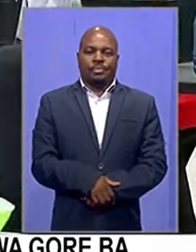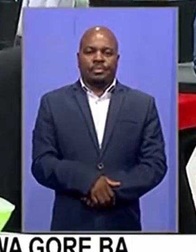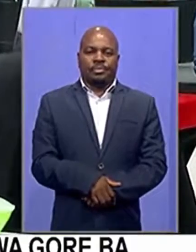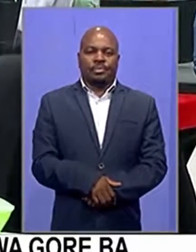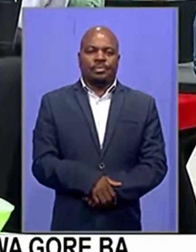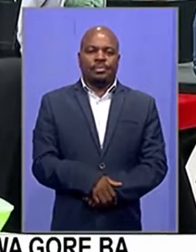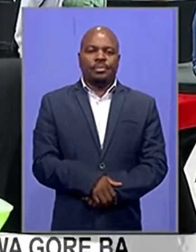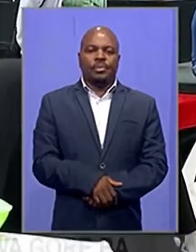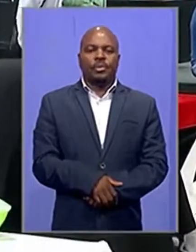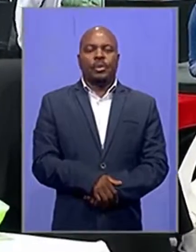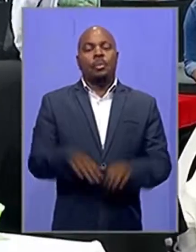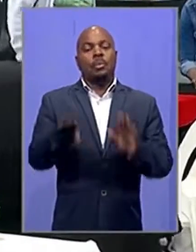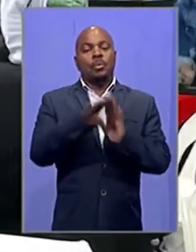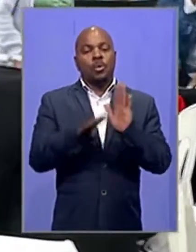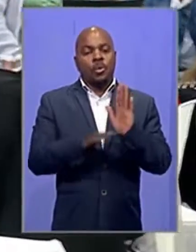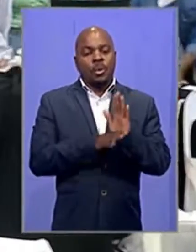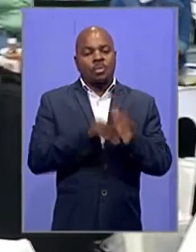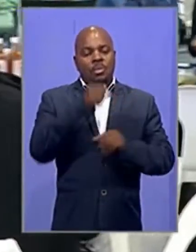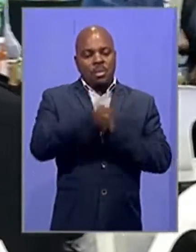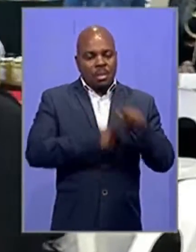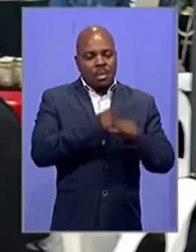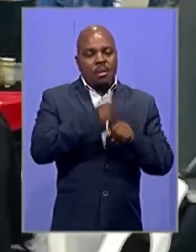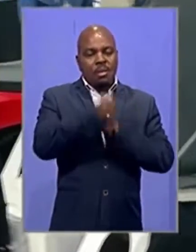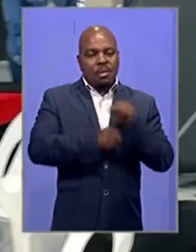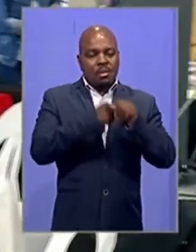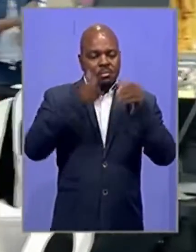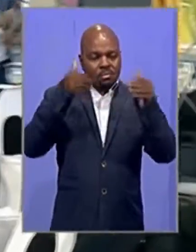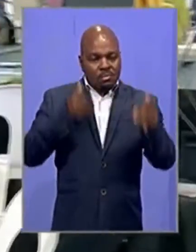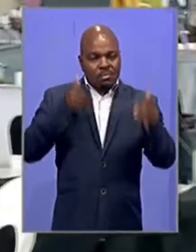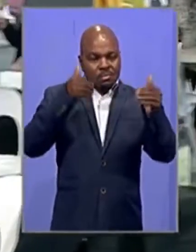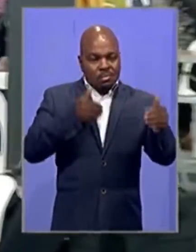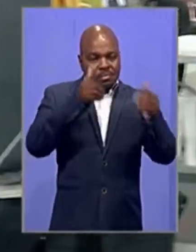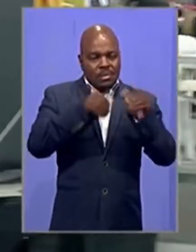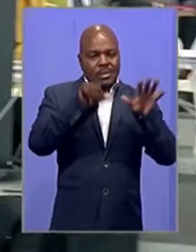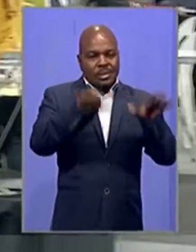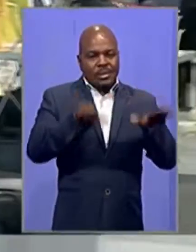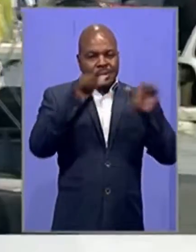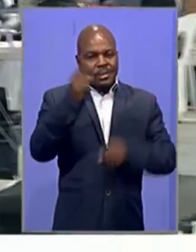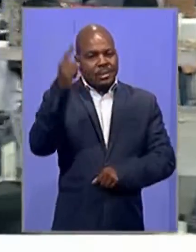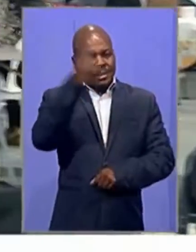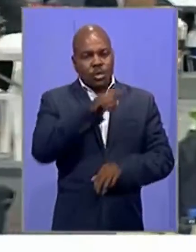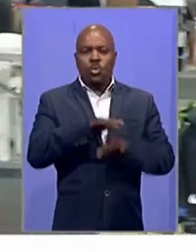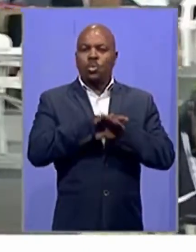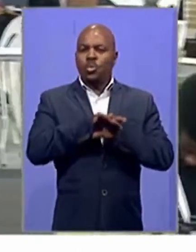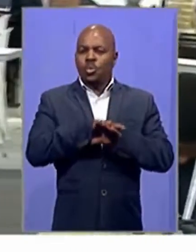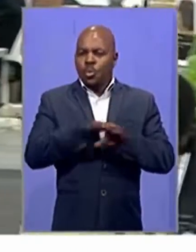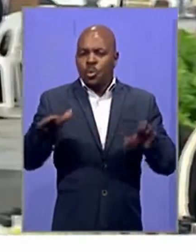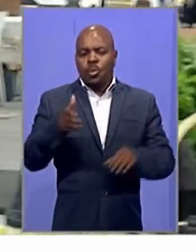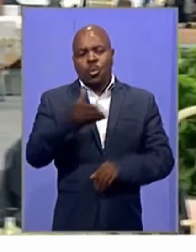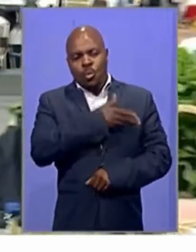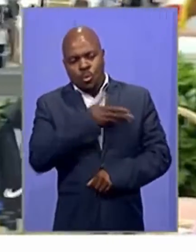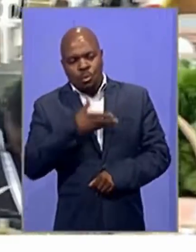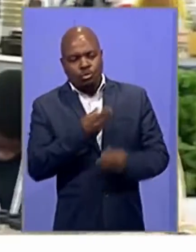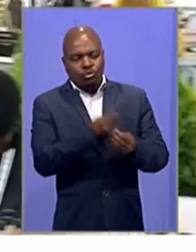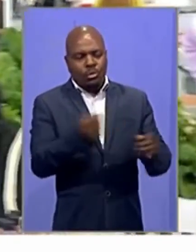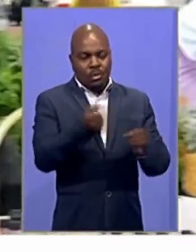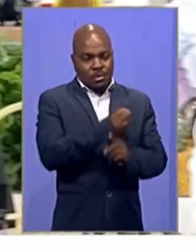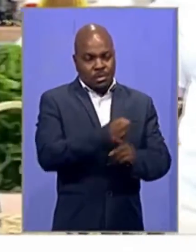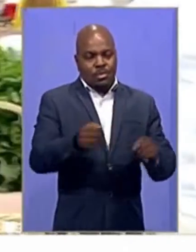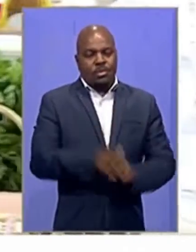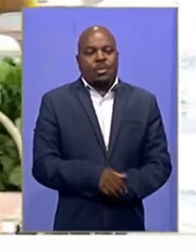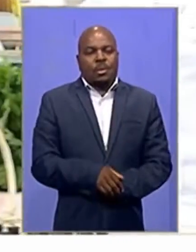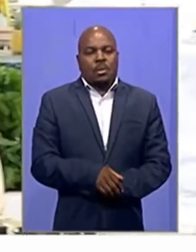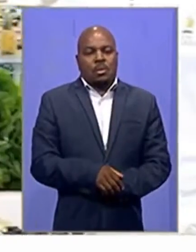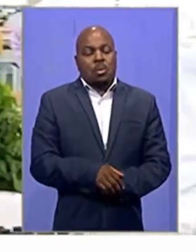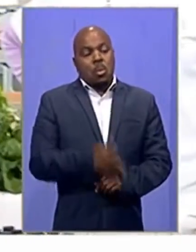Go amogetswe letsholo la ngwaga le ngwaga la malalatsi a le 16 la go nna kgatlhanong le tshotlakako ya bong le bana mme